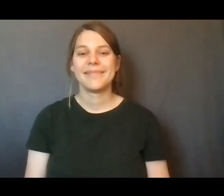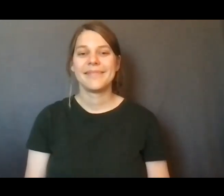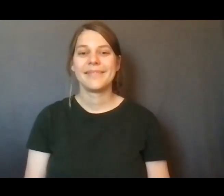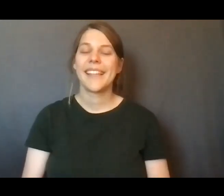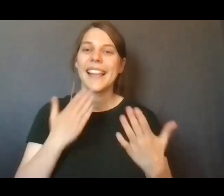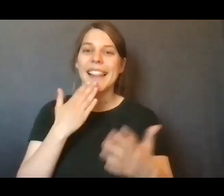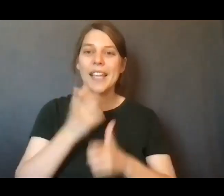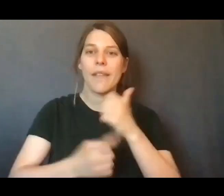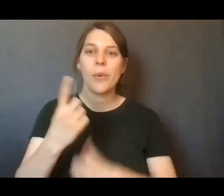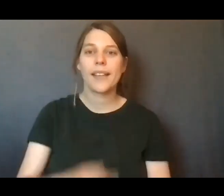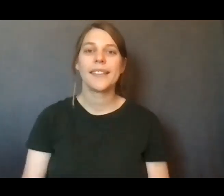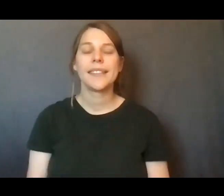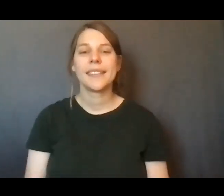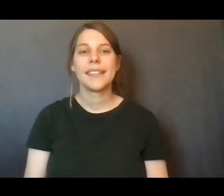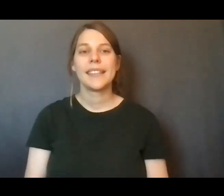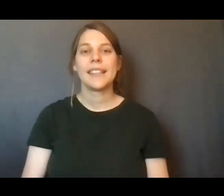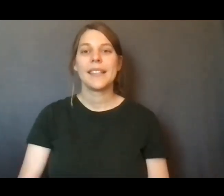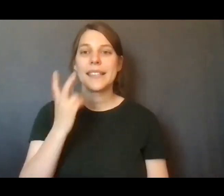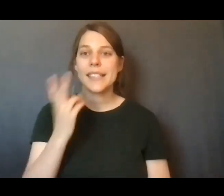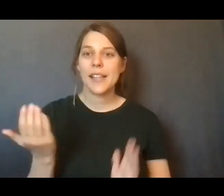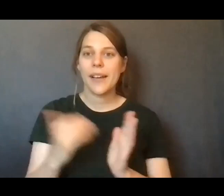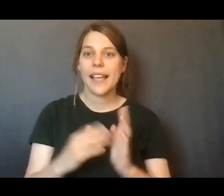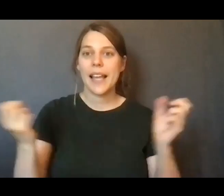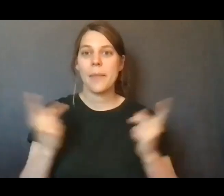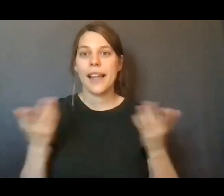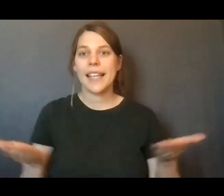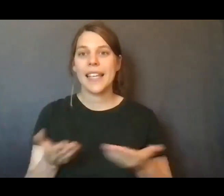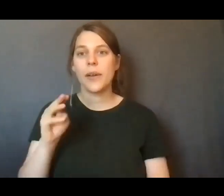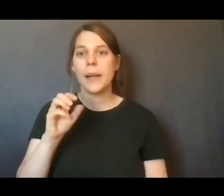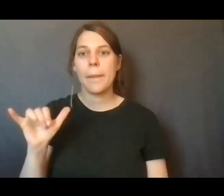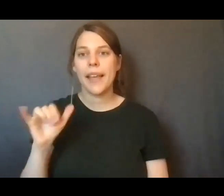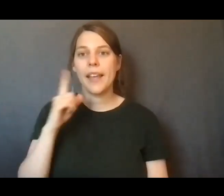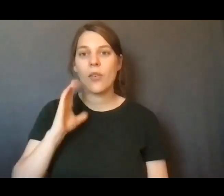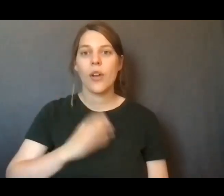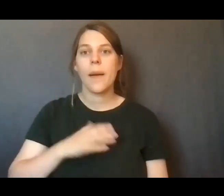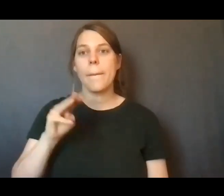Thank you, everyone. We'll see you back here in May for our